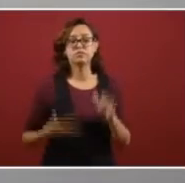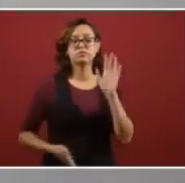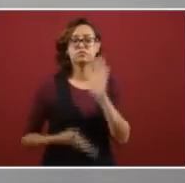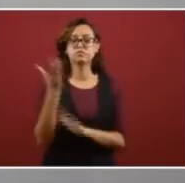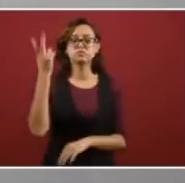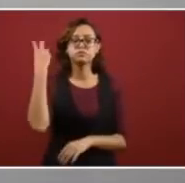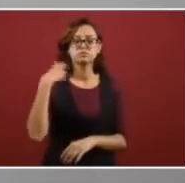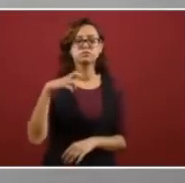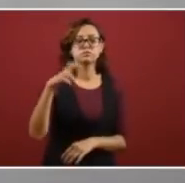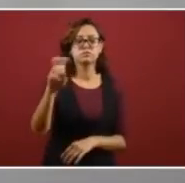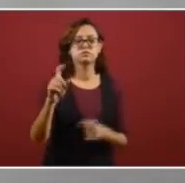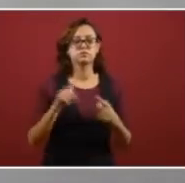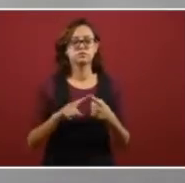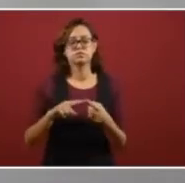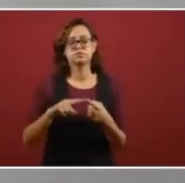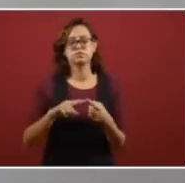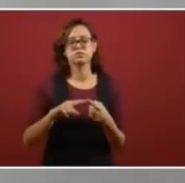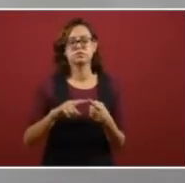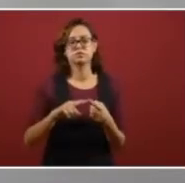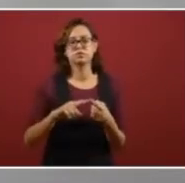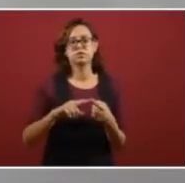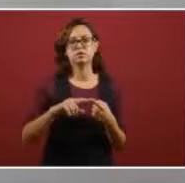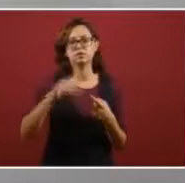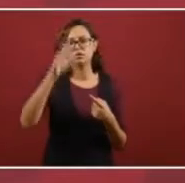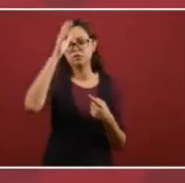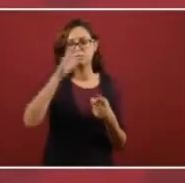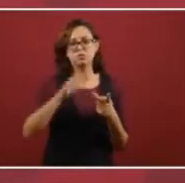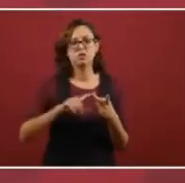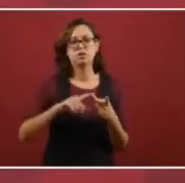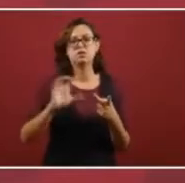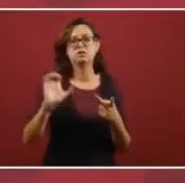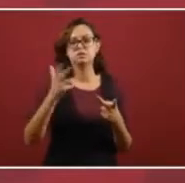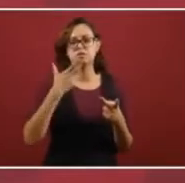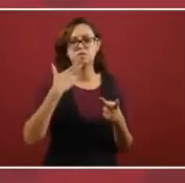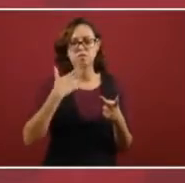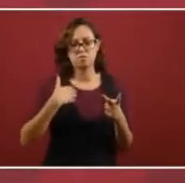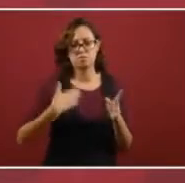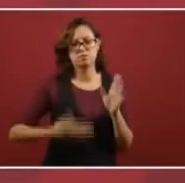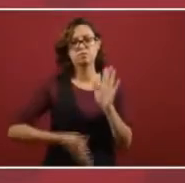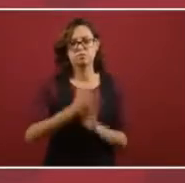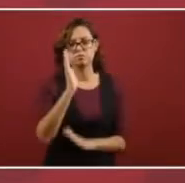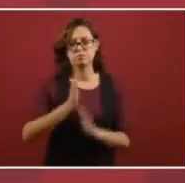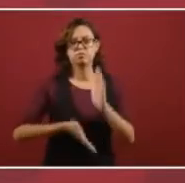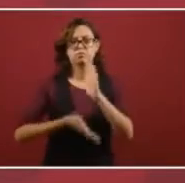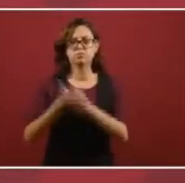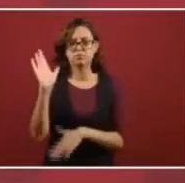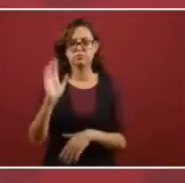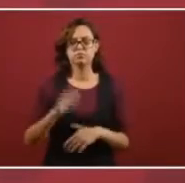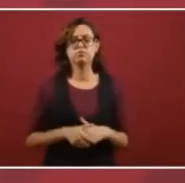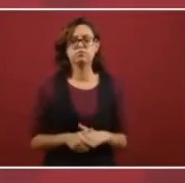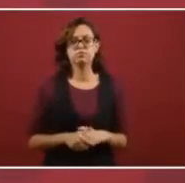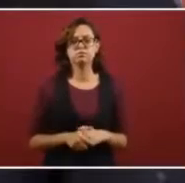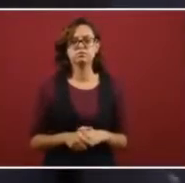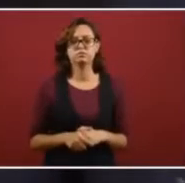And so we're going to a meeting this weekend in Coahuila, and we're going to Chihuahua